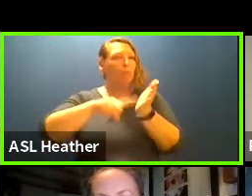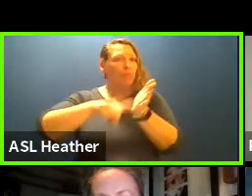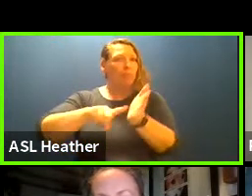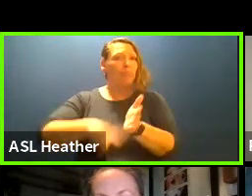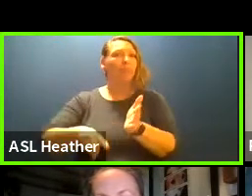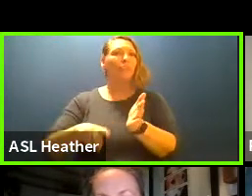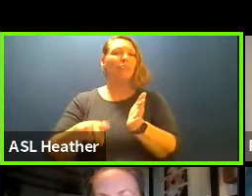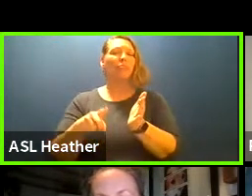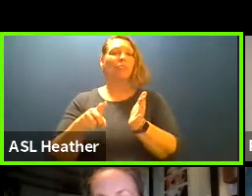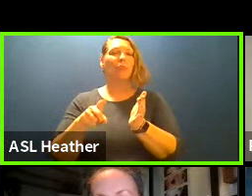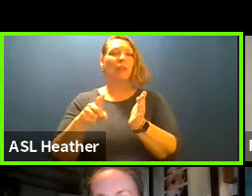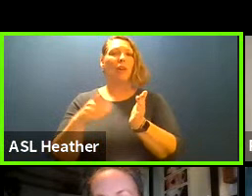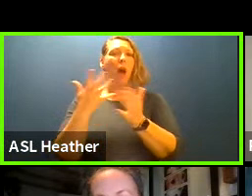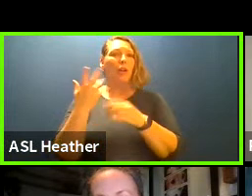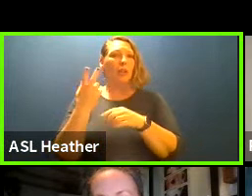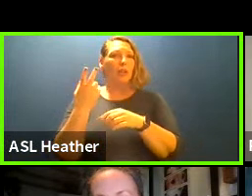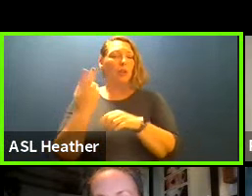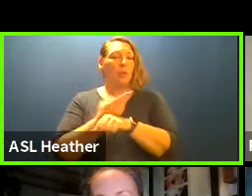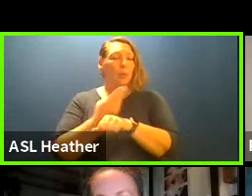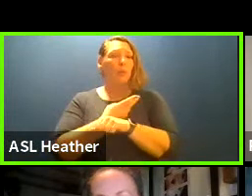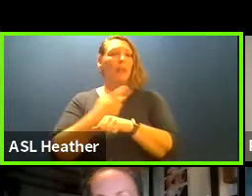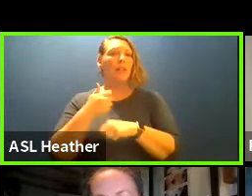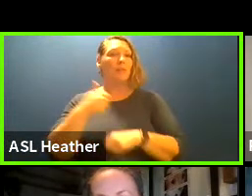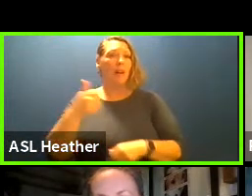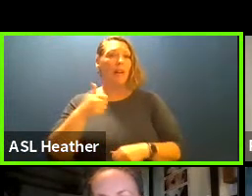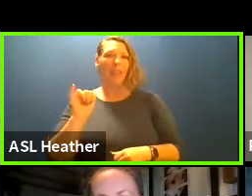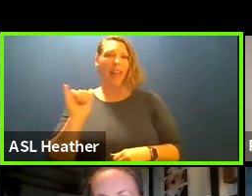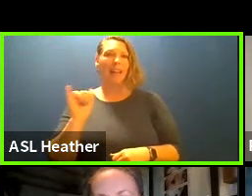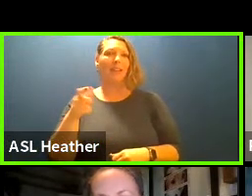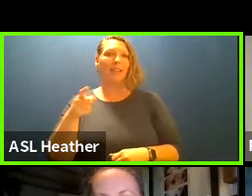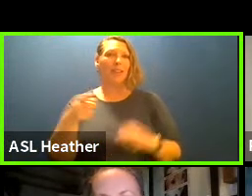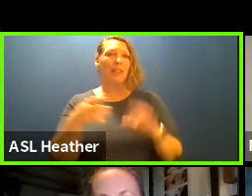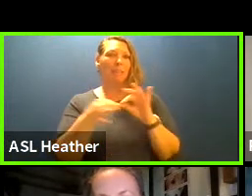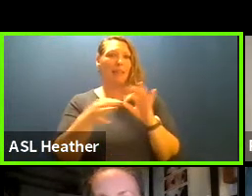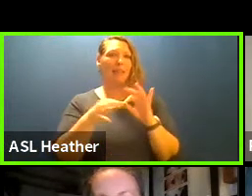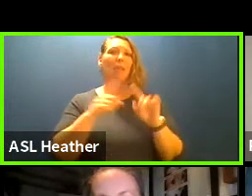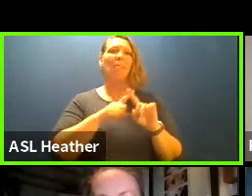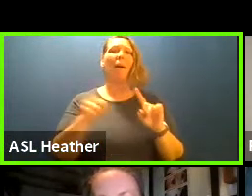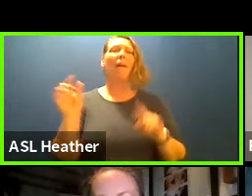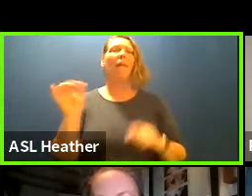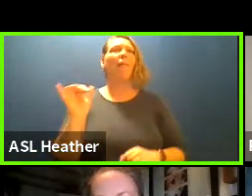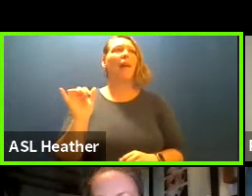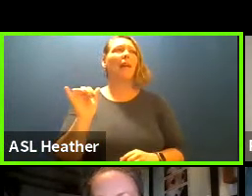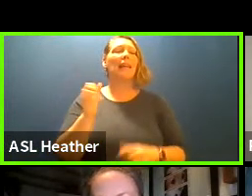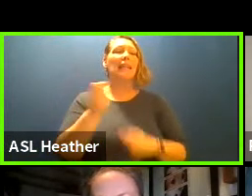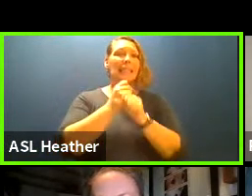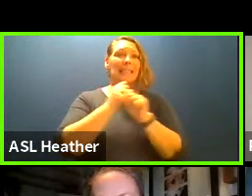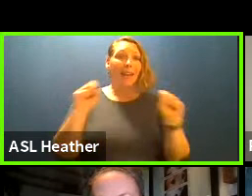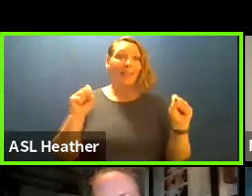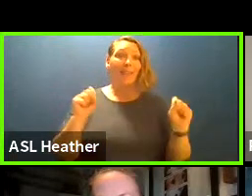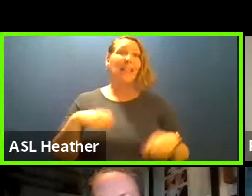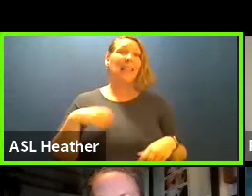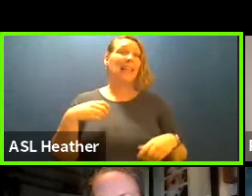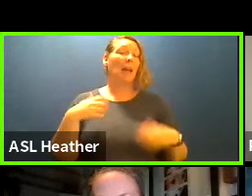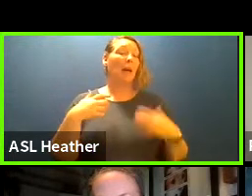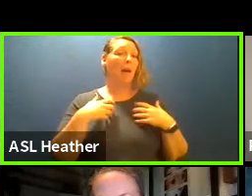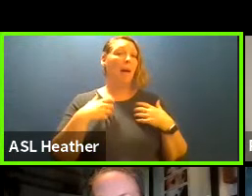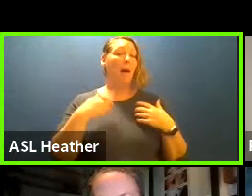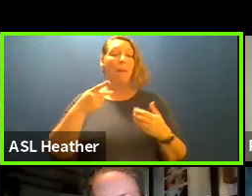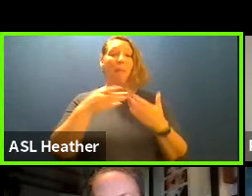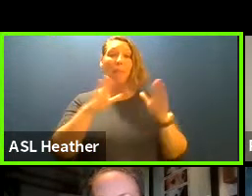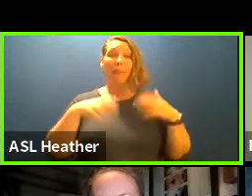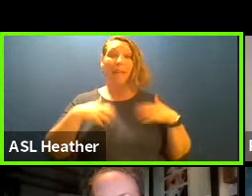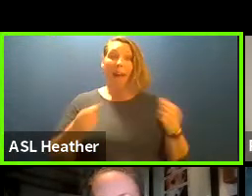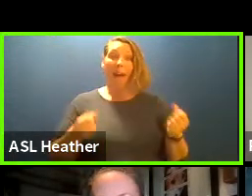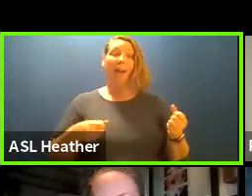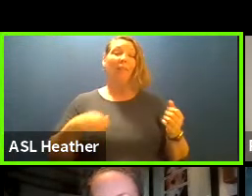actual utilization of public transit, like Lily mentioned, but also things like safety and public health, the environment.